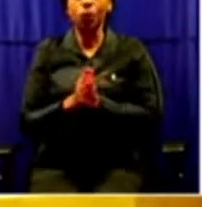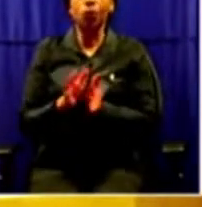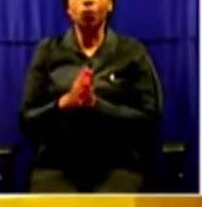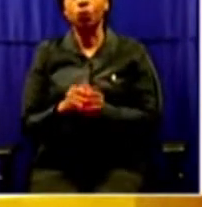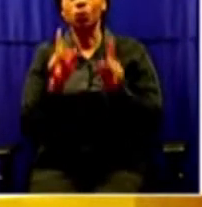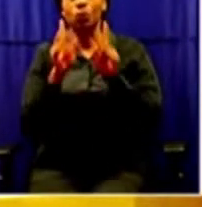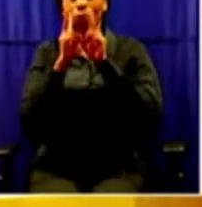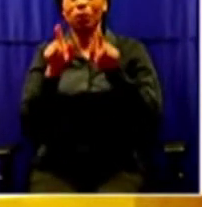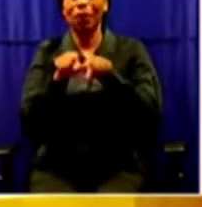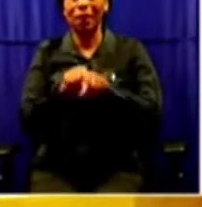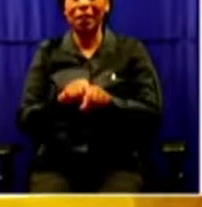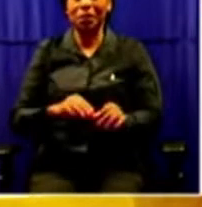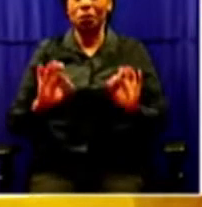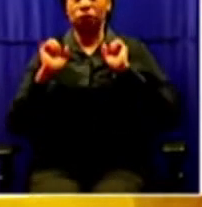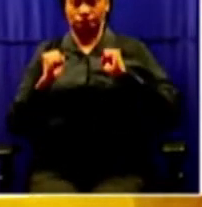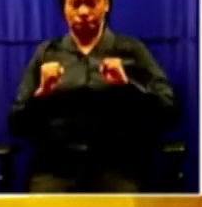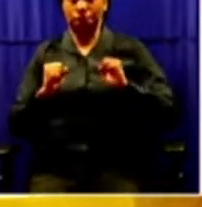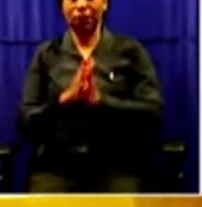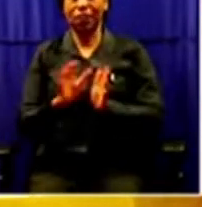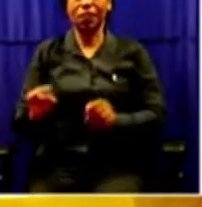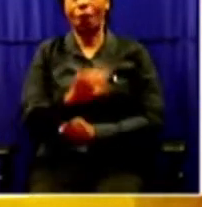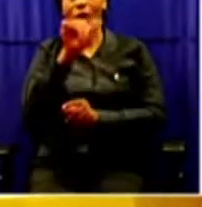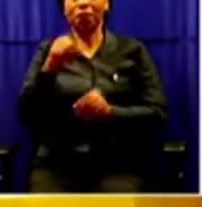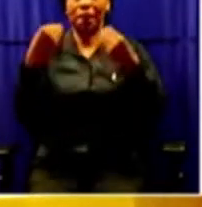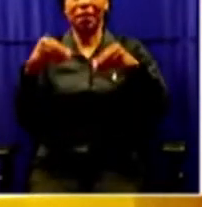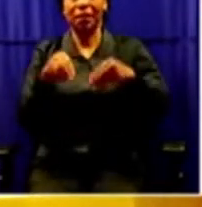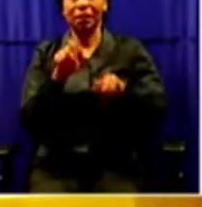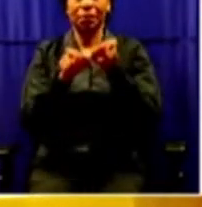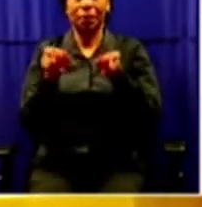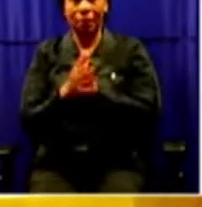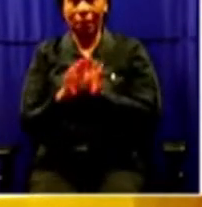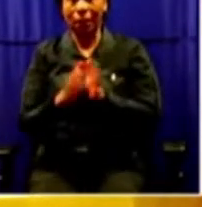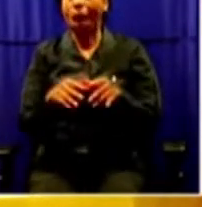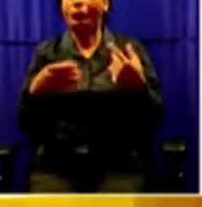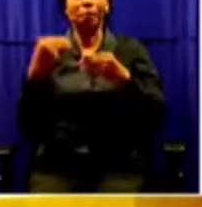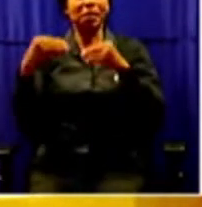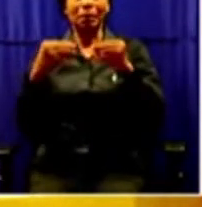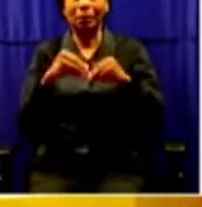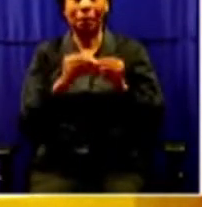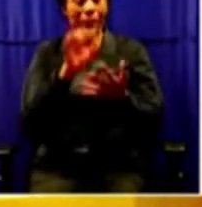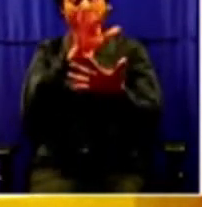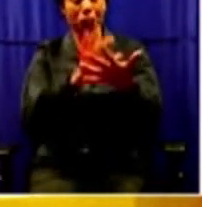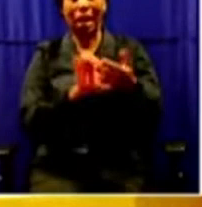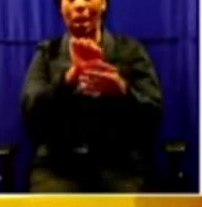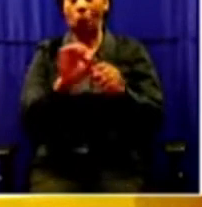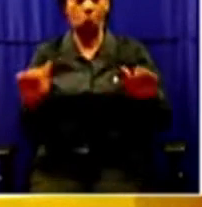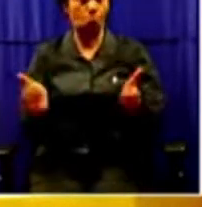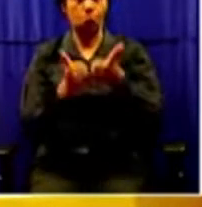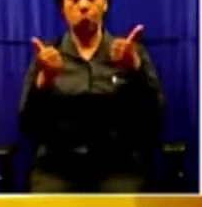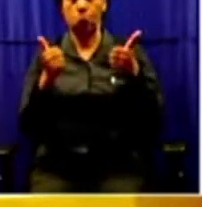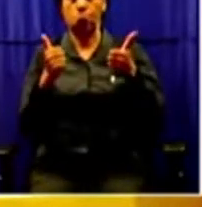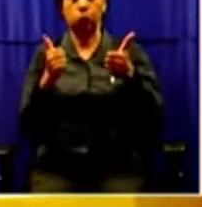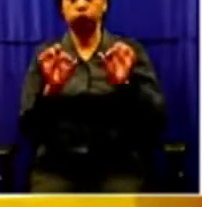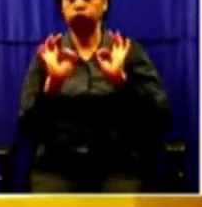around the sinking economy. Your business credentials were impressive. You're incredibly rich, so it seemed a